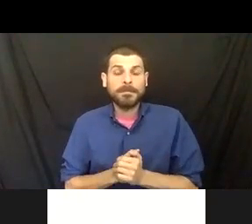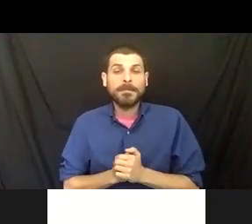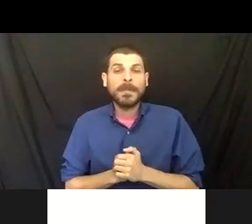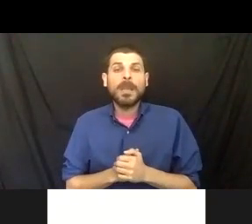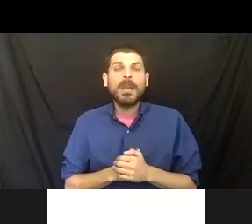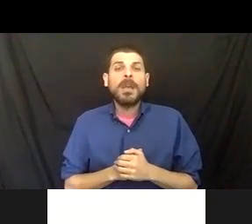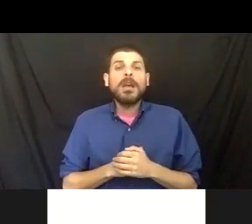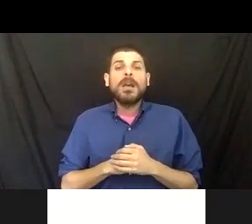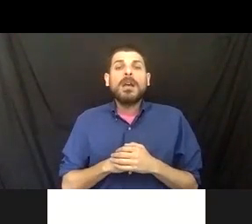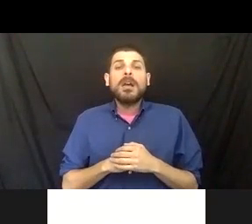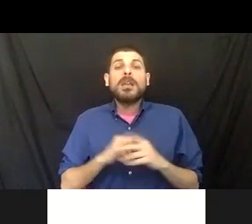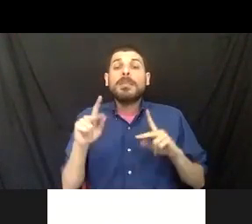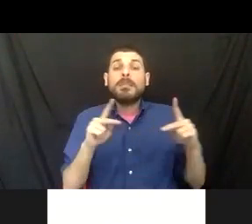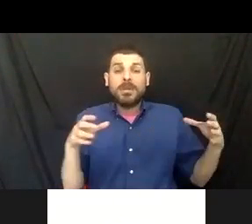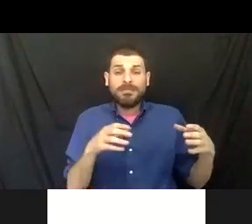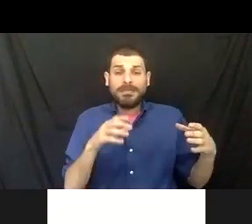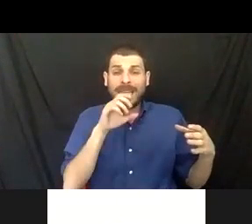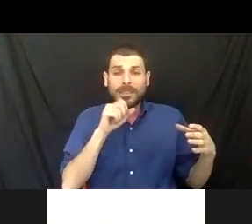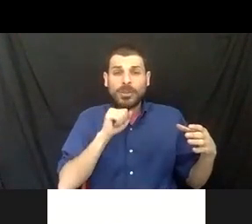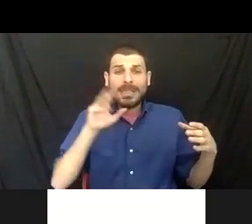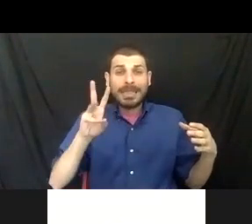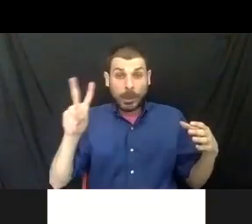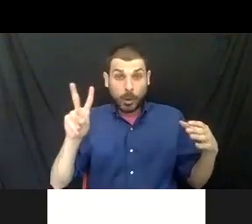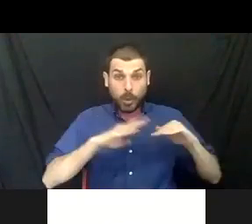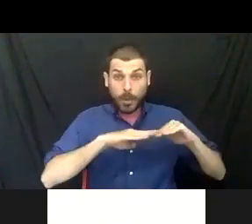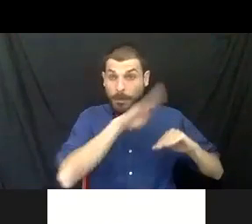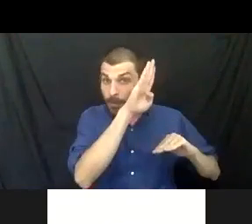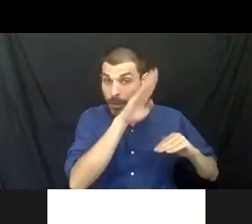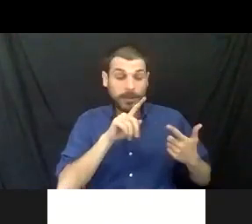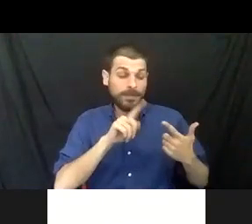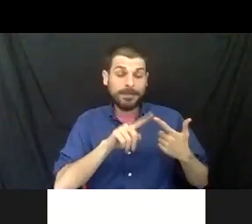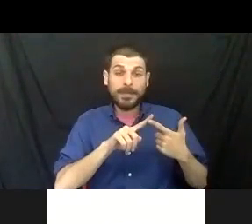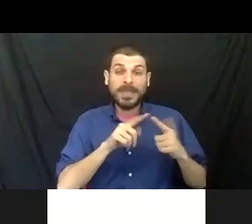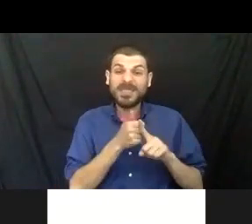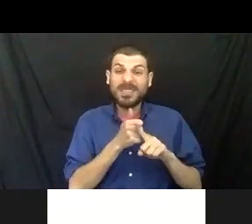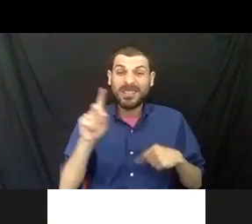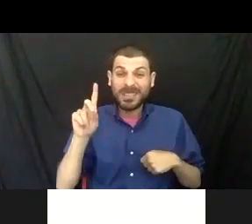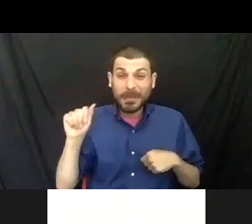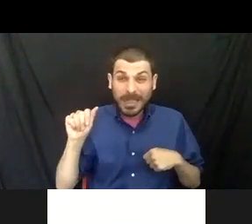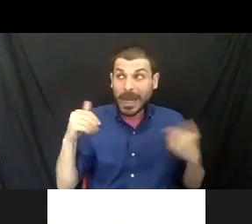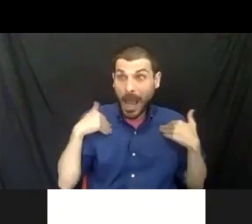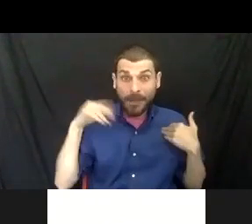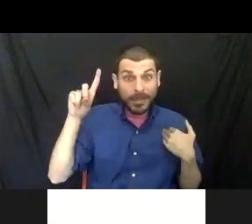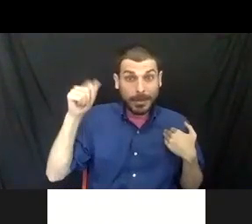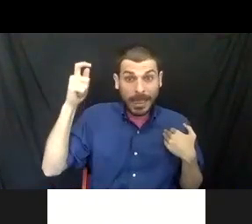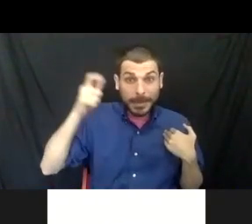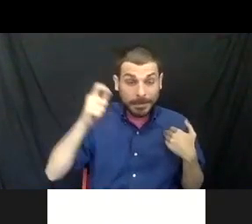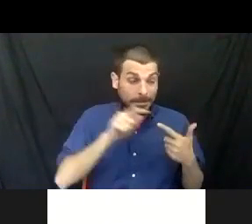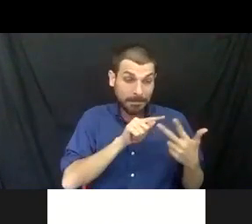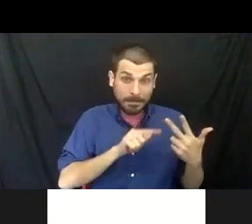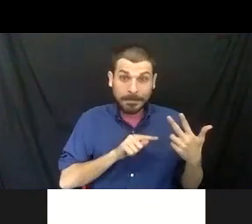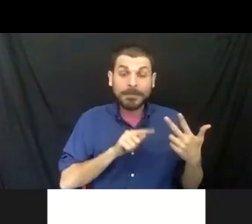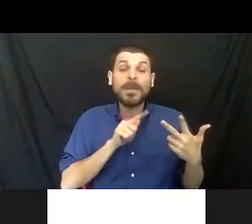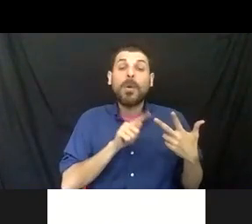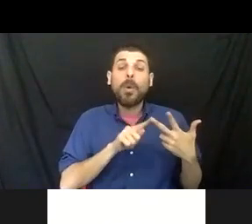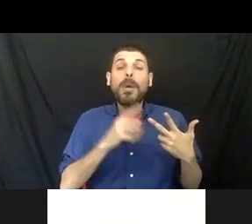over 62 and people who are disabled, who qualify for disability, and are low